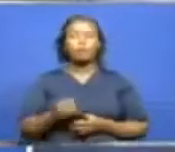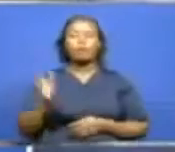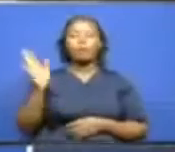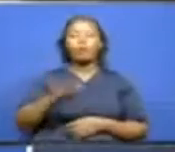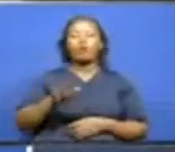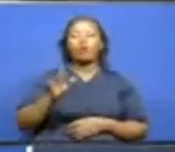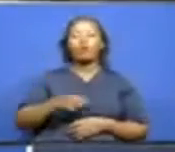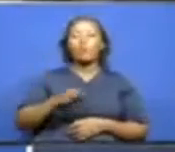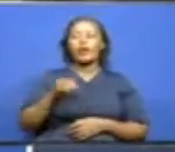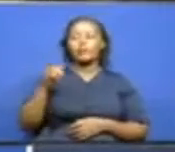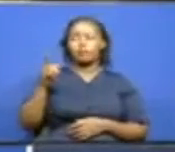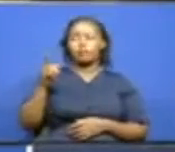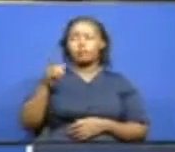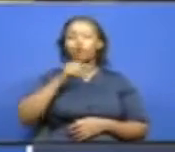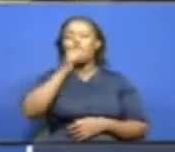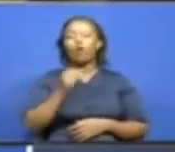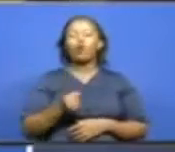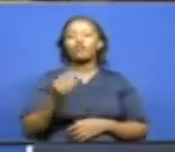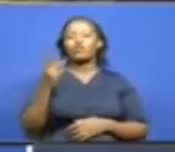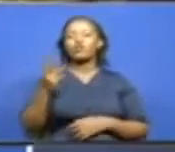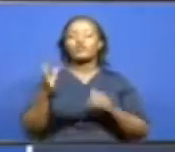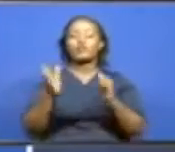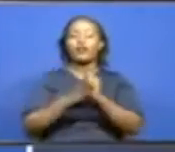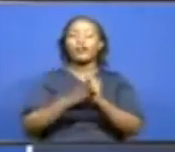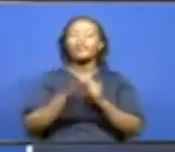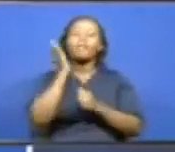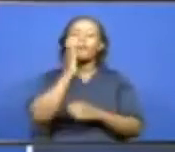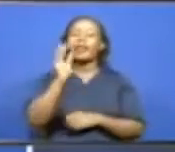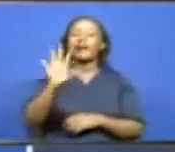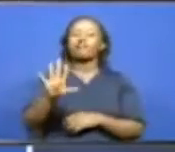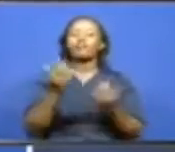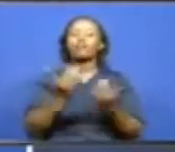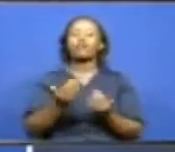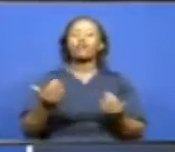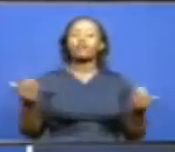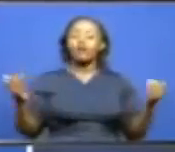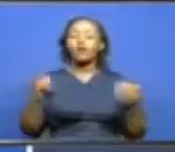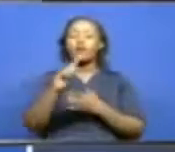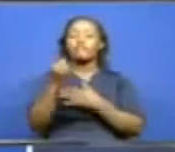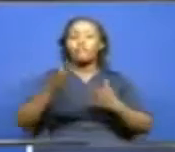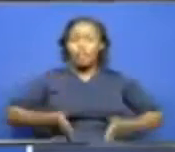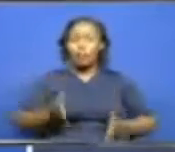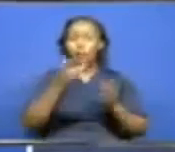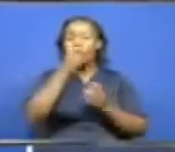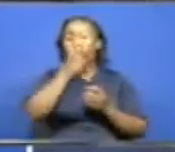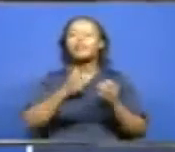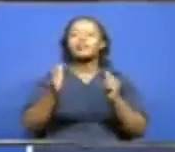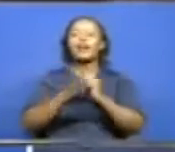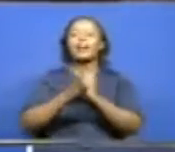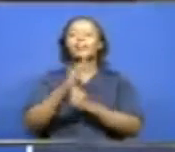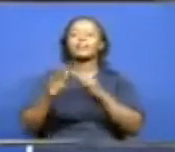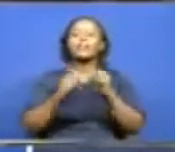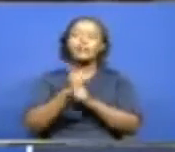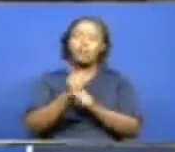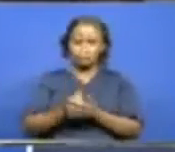Beatrice Nyangaresa, age 29, is a mother to five children. Her firstborn child is age 9. Beatrice gave birth